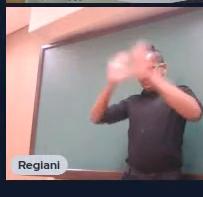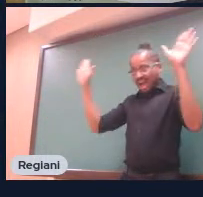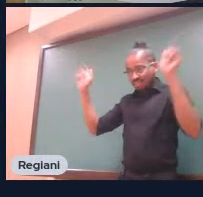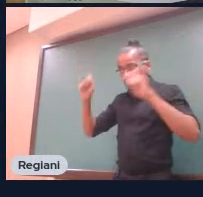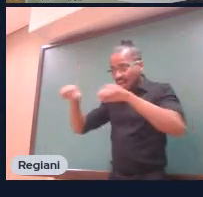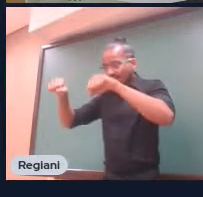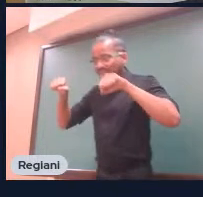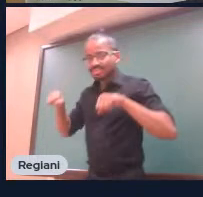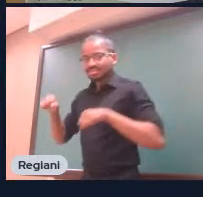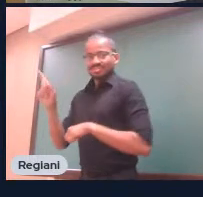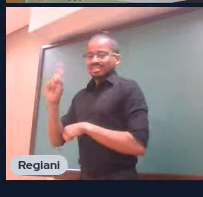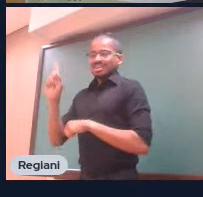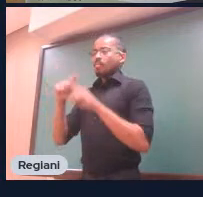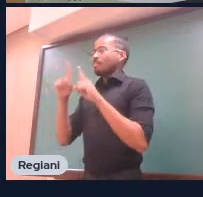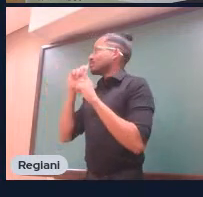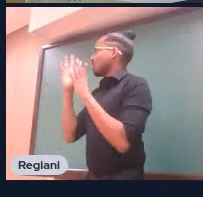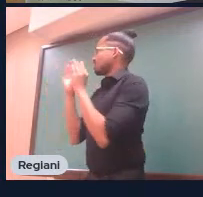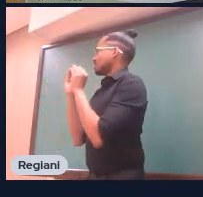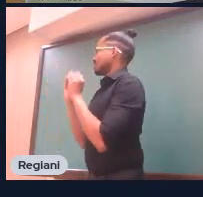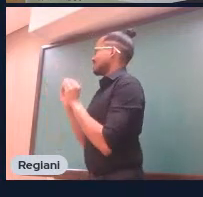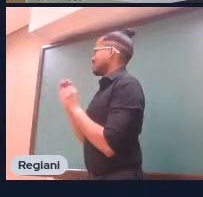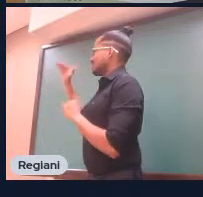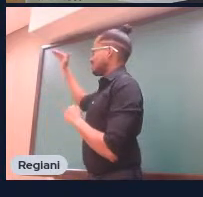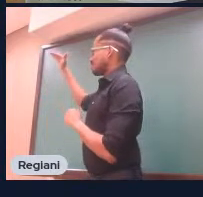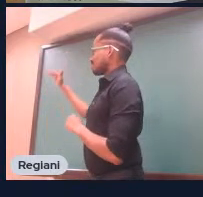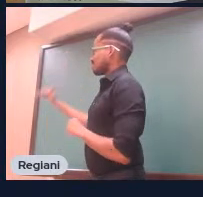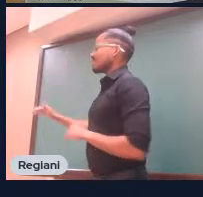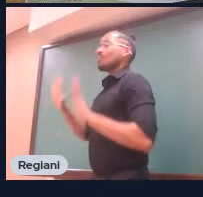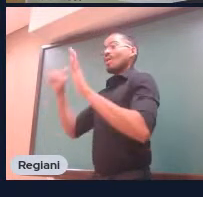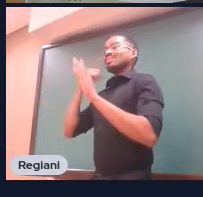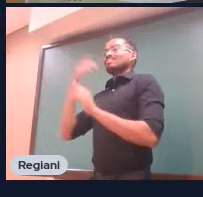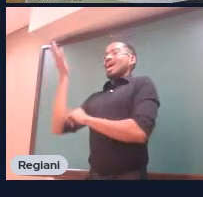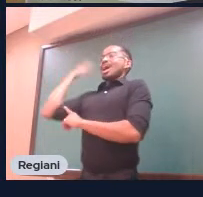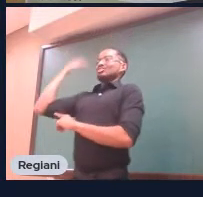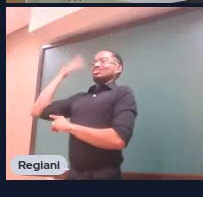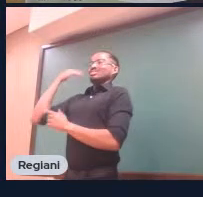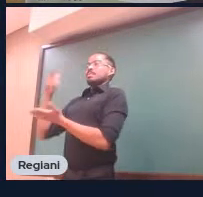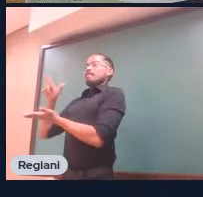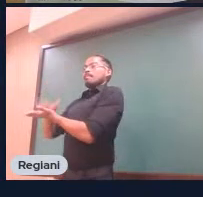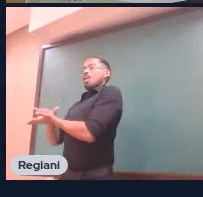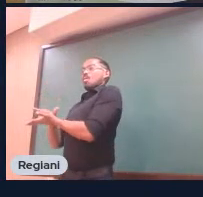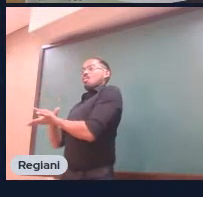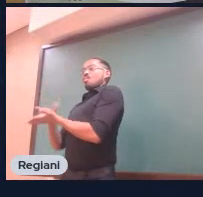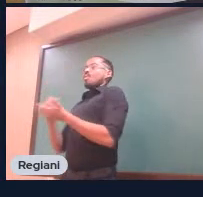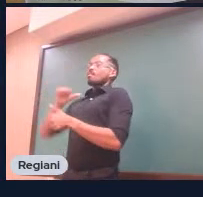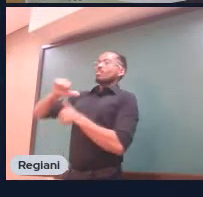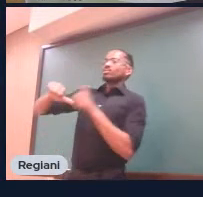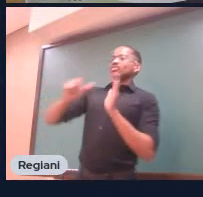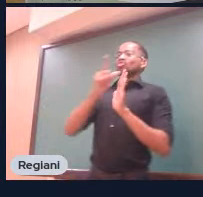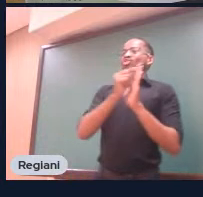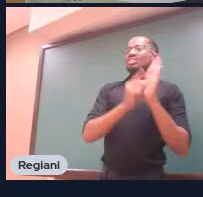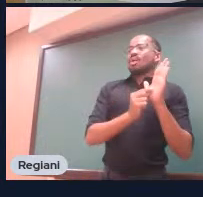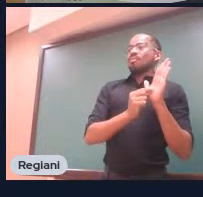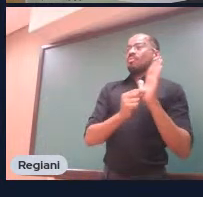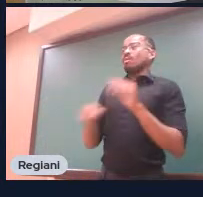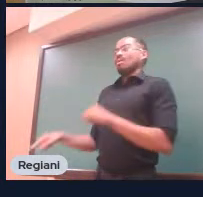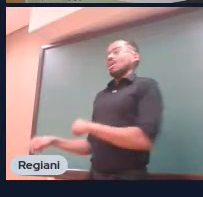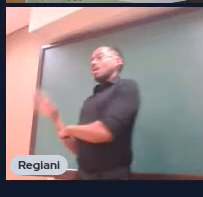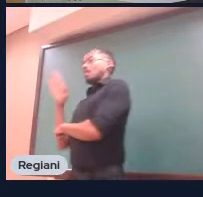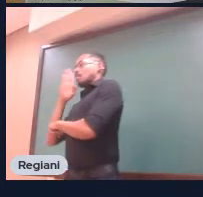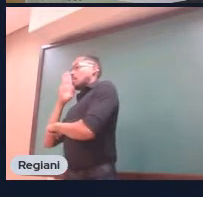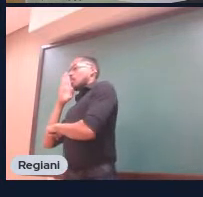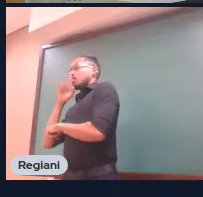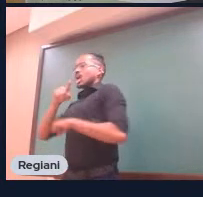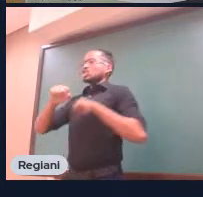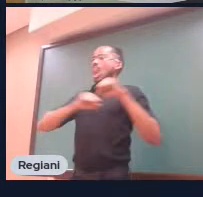is now summarized. You go from, I'm sure they don't need it, from paper to digital. You go from static to dynamic.